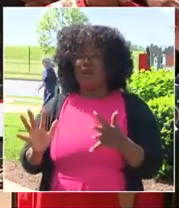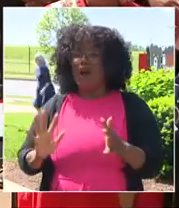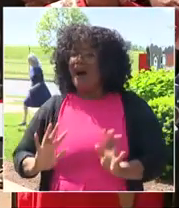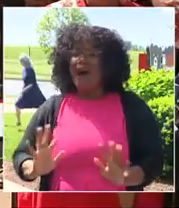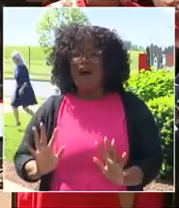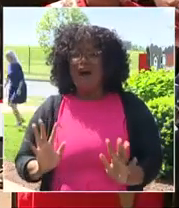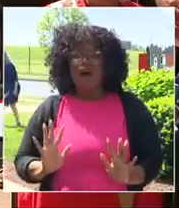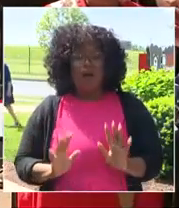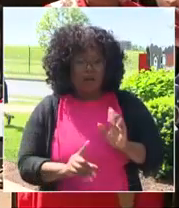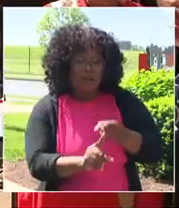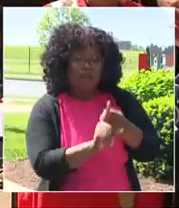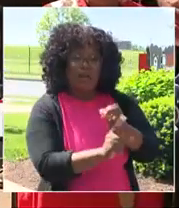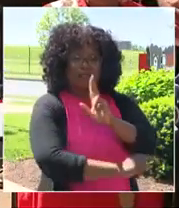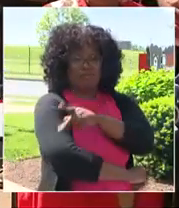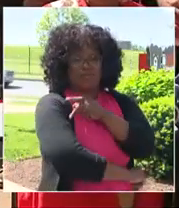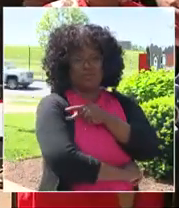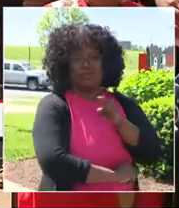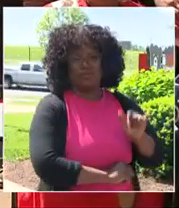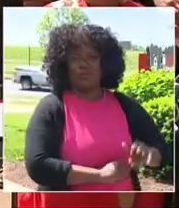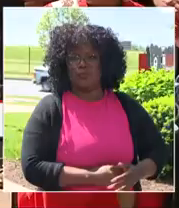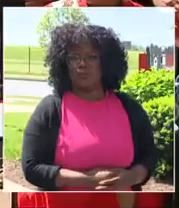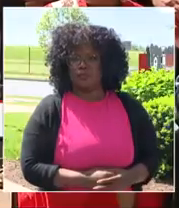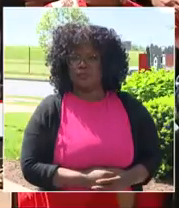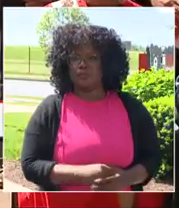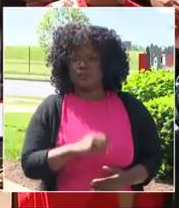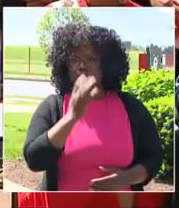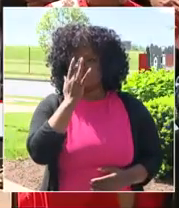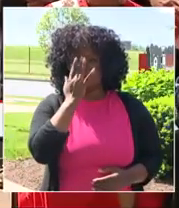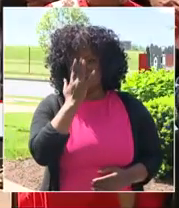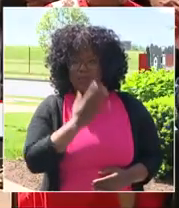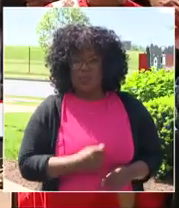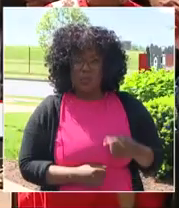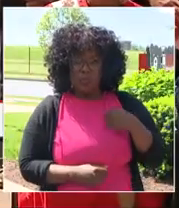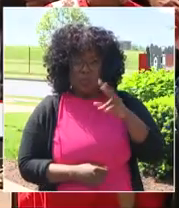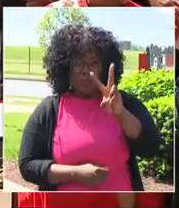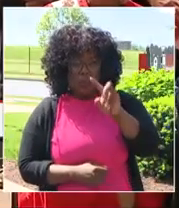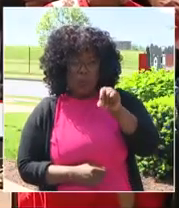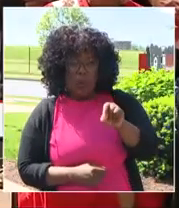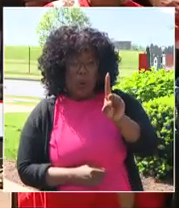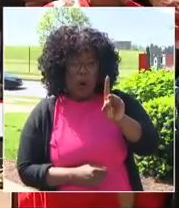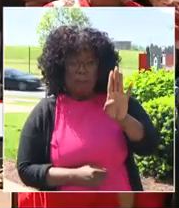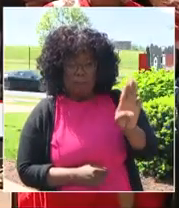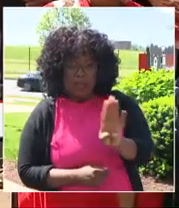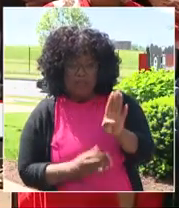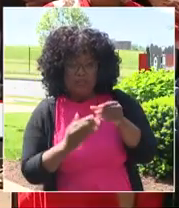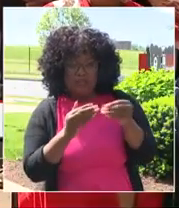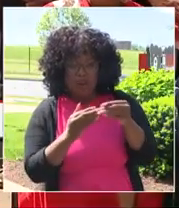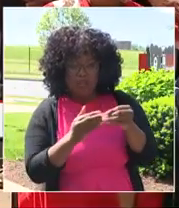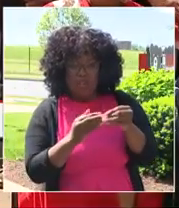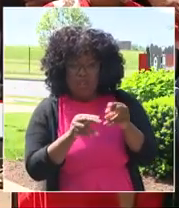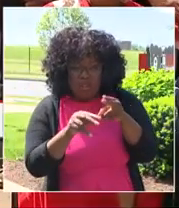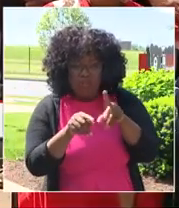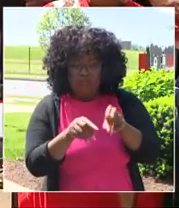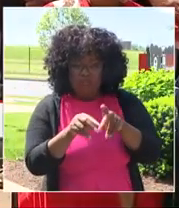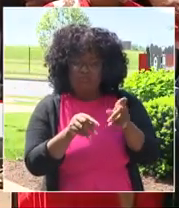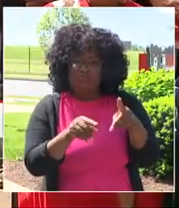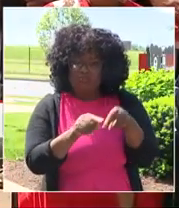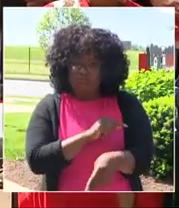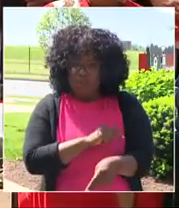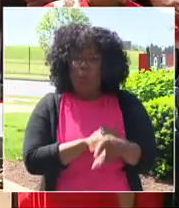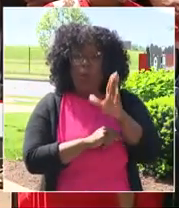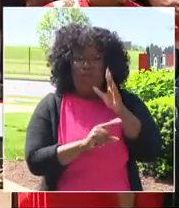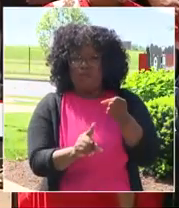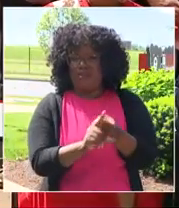$400 million, not just once, but every single year. That would mean a huge loss of doctors and